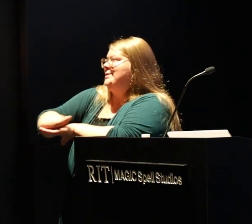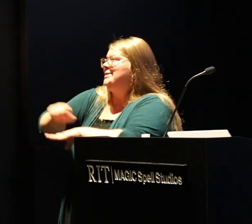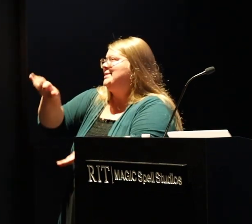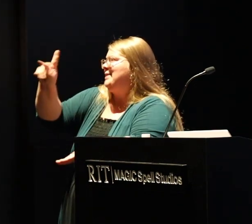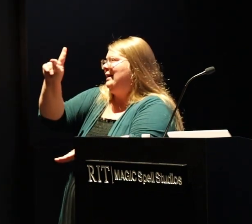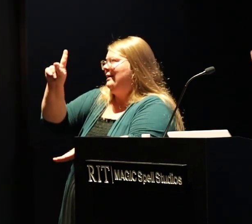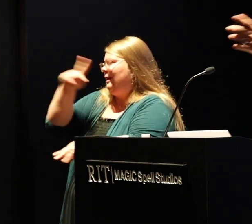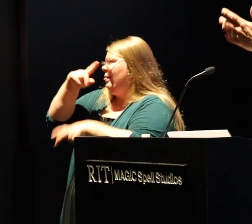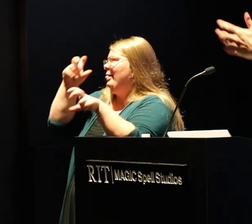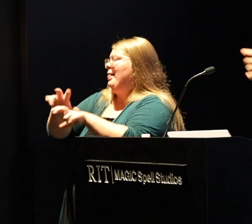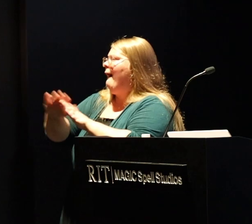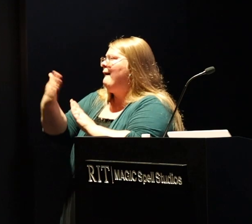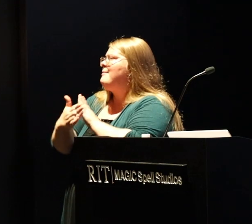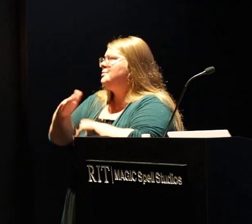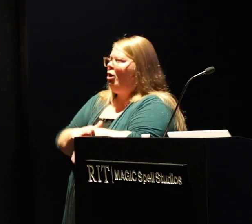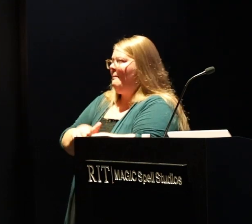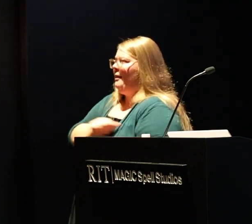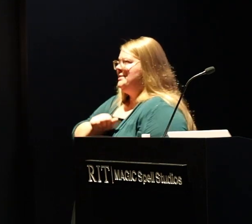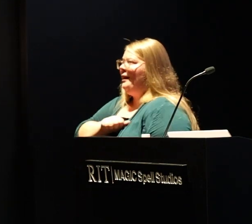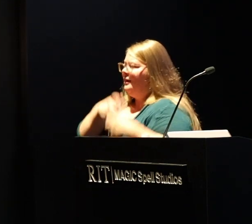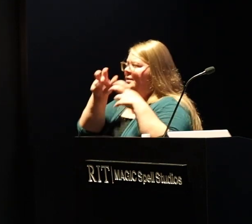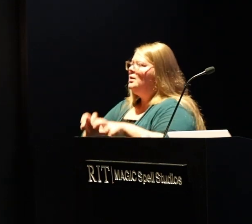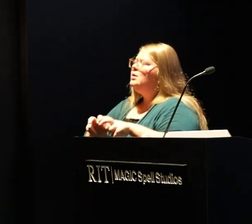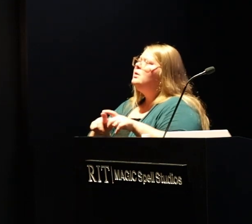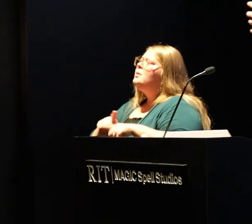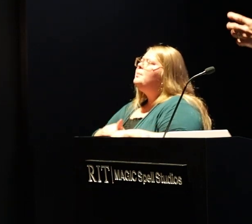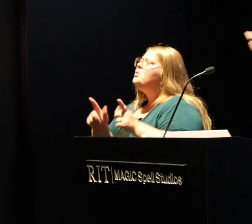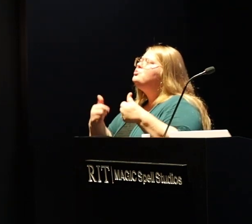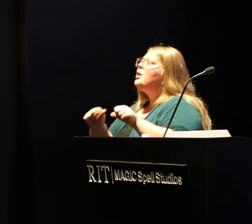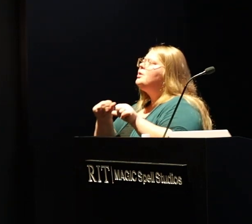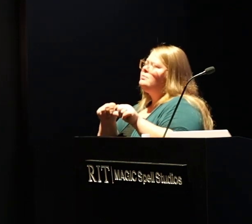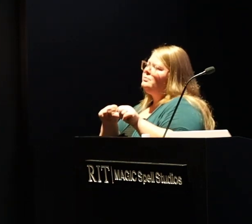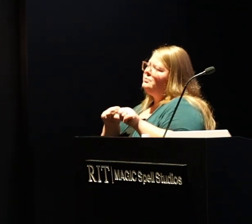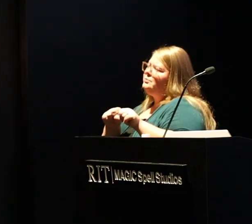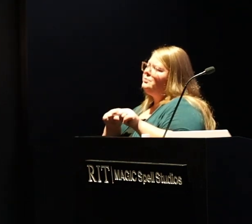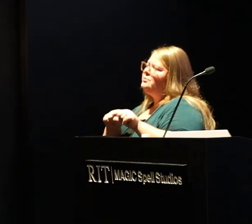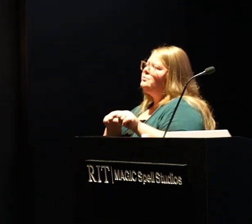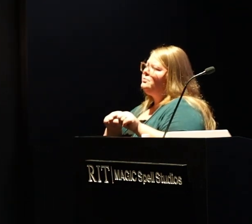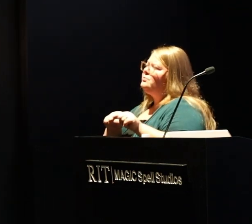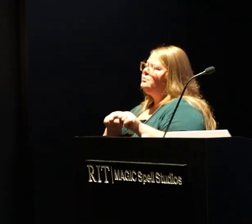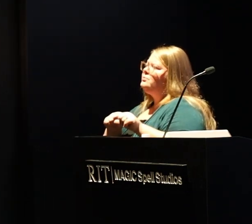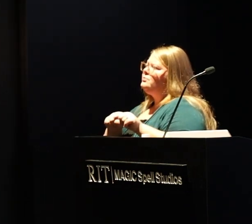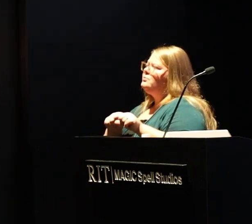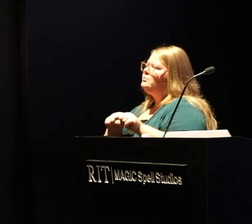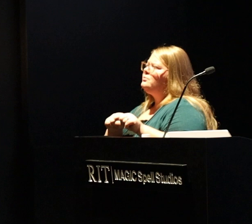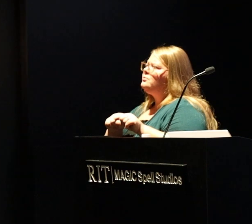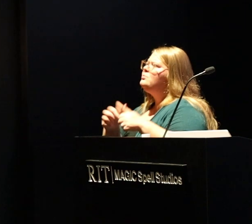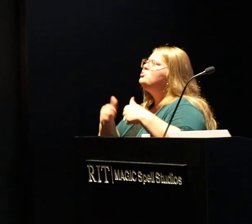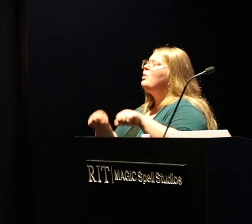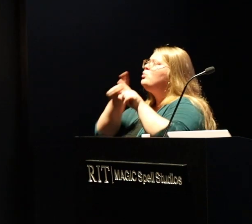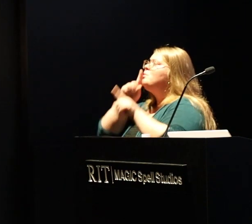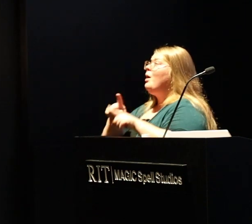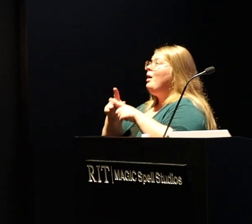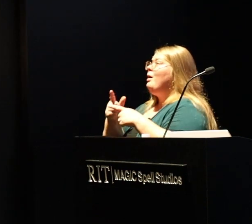doing some of the work yourself. But the thing, to answer the question, I guess, directly, or the heart of it, it's drawing. And it's so